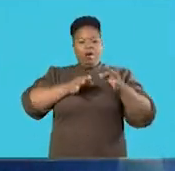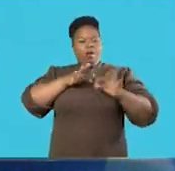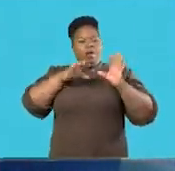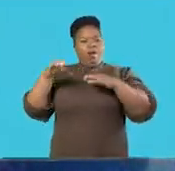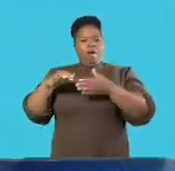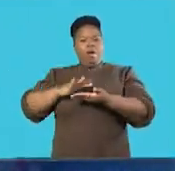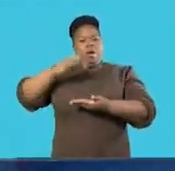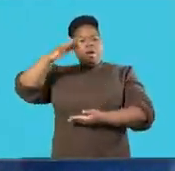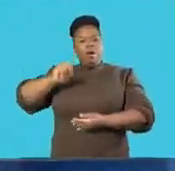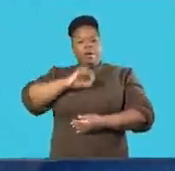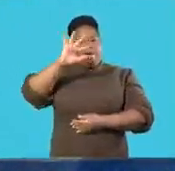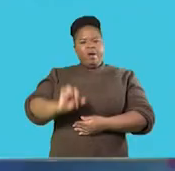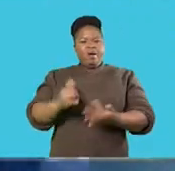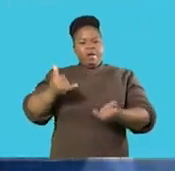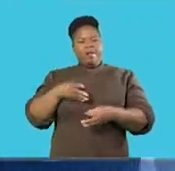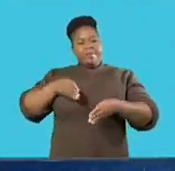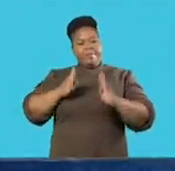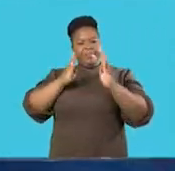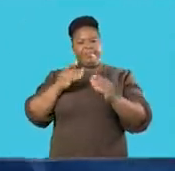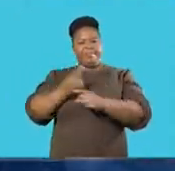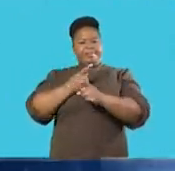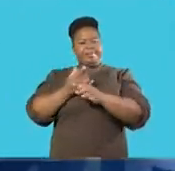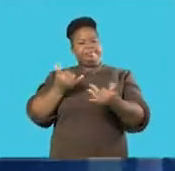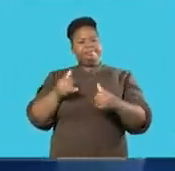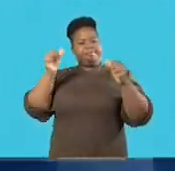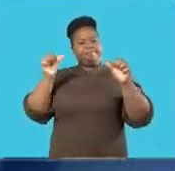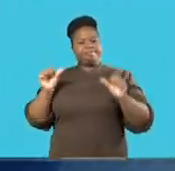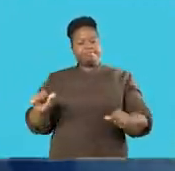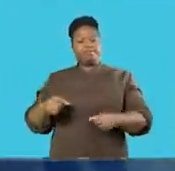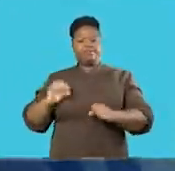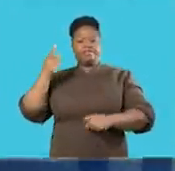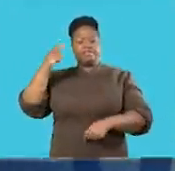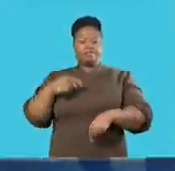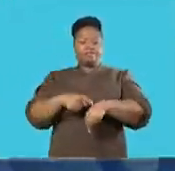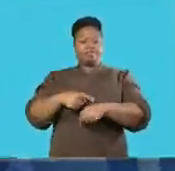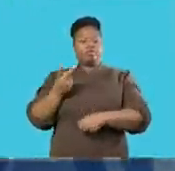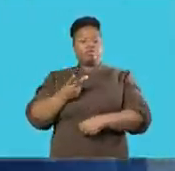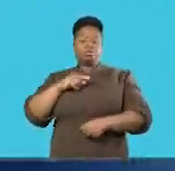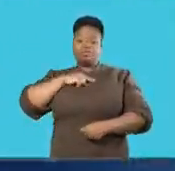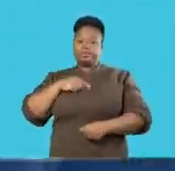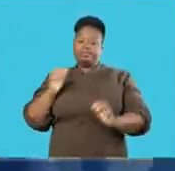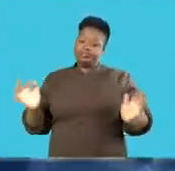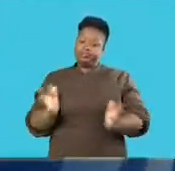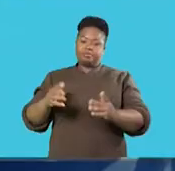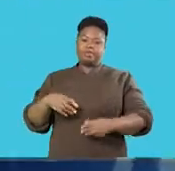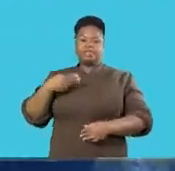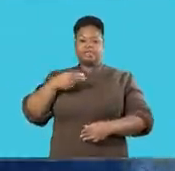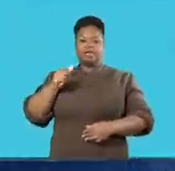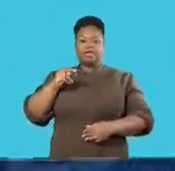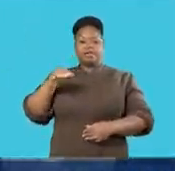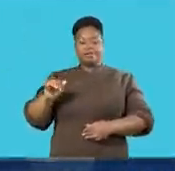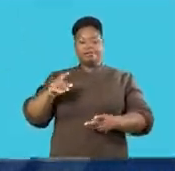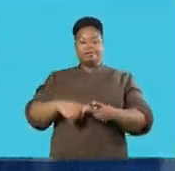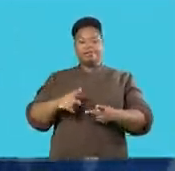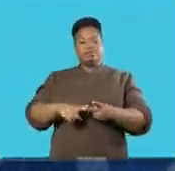wa Rise Mzantsi o kene tshebetsong ya ho fanyeha dipapatso tsa ona tsa pele tsa bonkgetheng hukung ya mmila wa Chris Hani le